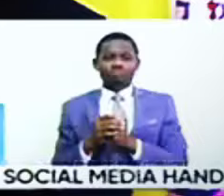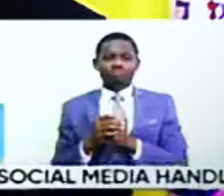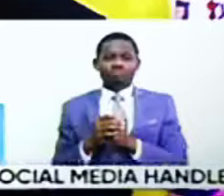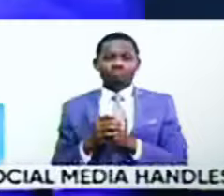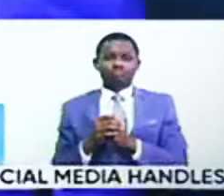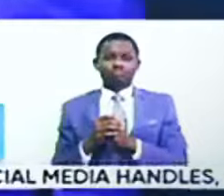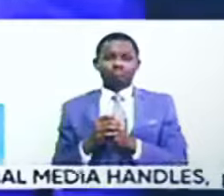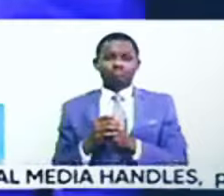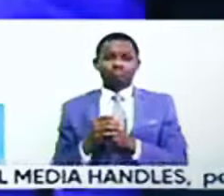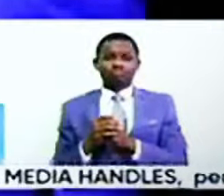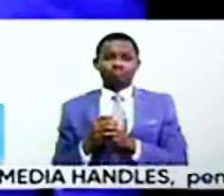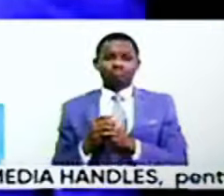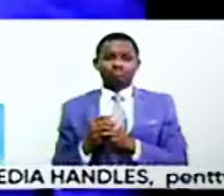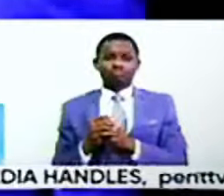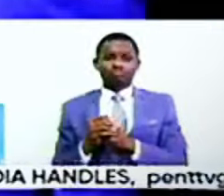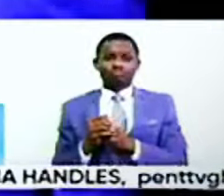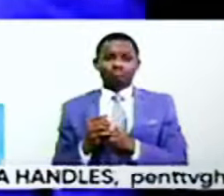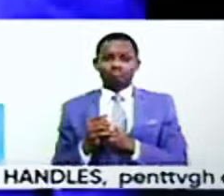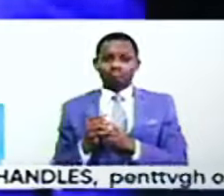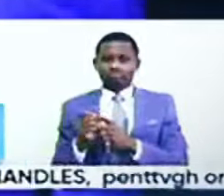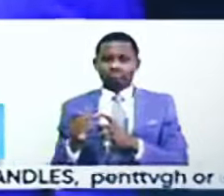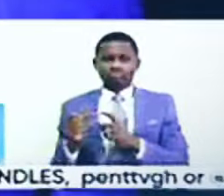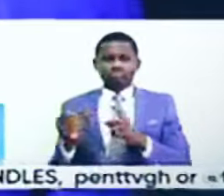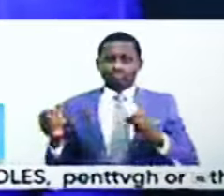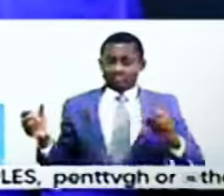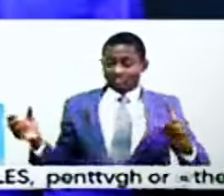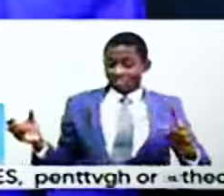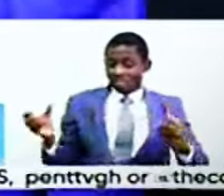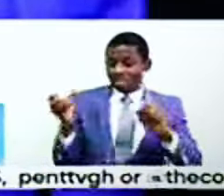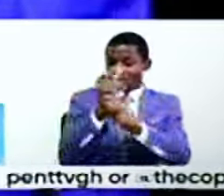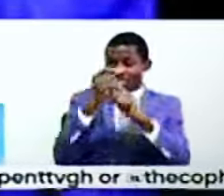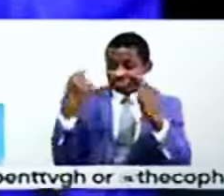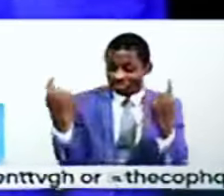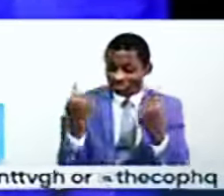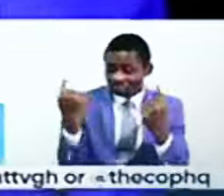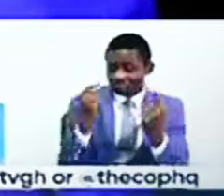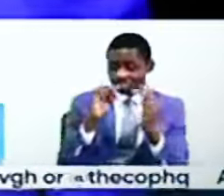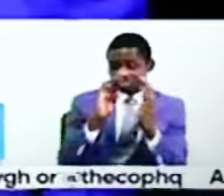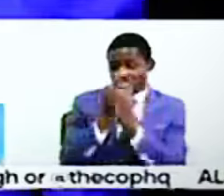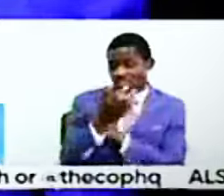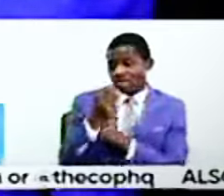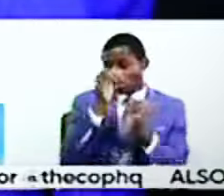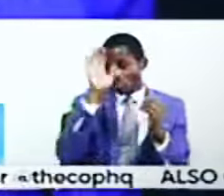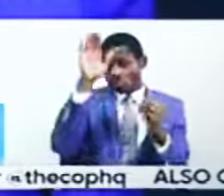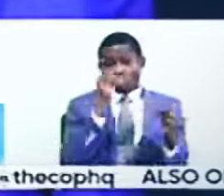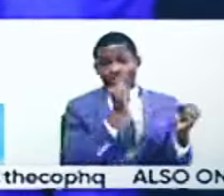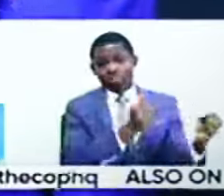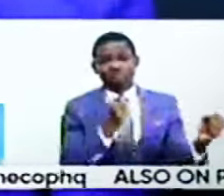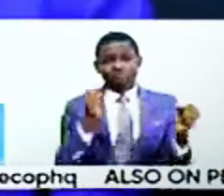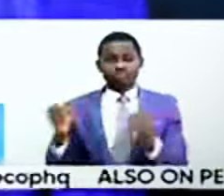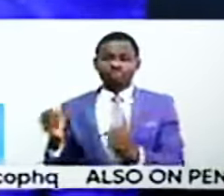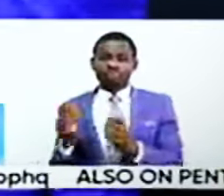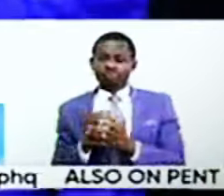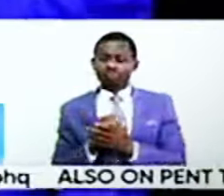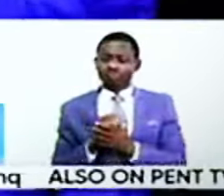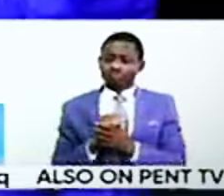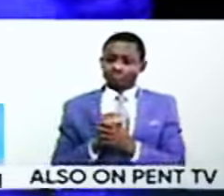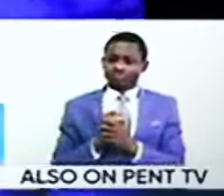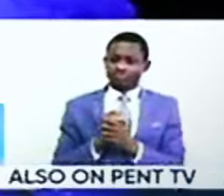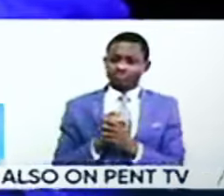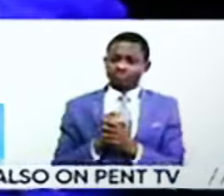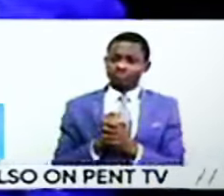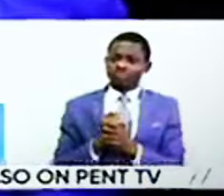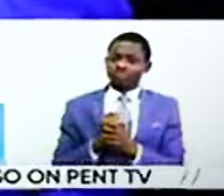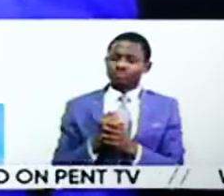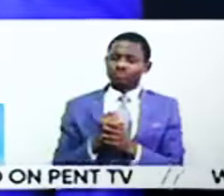Catch spirits by the discerning power that you have. Ah, ye betu mi enam hunhu ahudo mu enhumu no enhu ahunhu